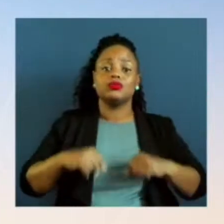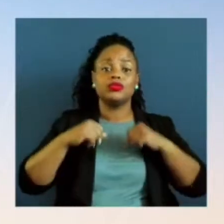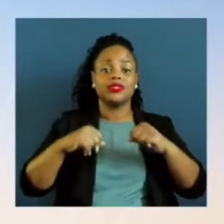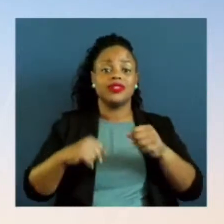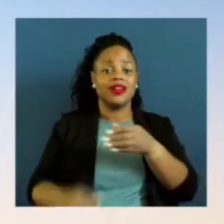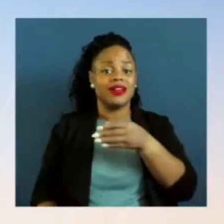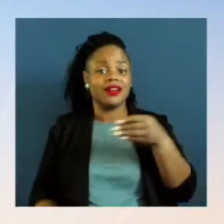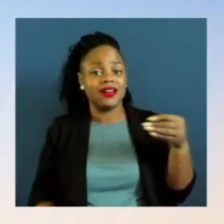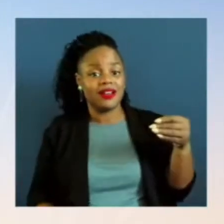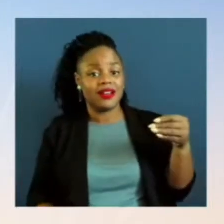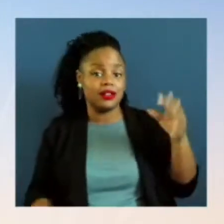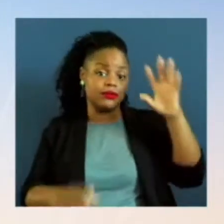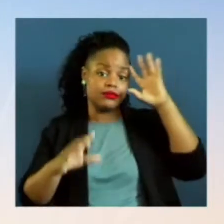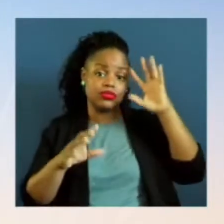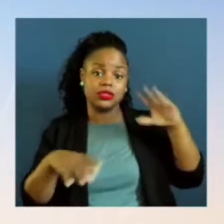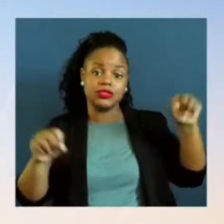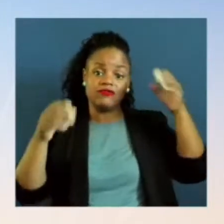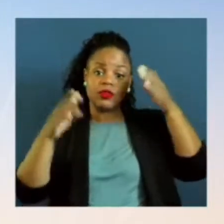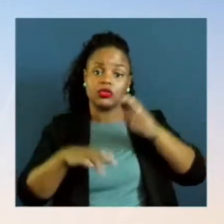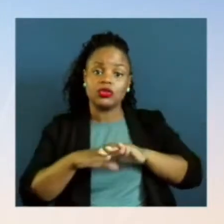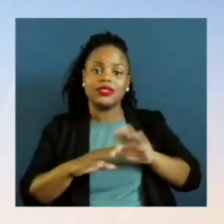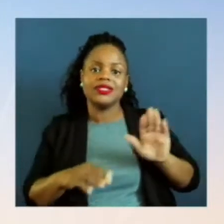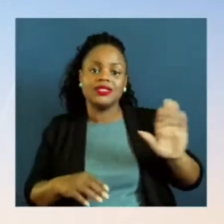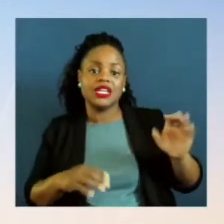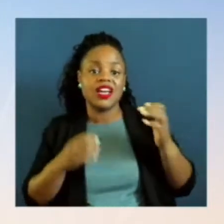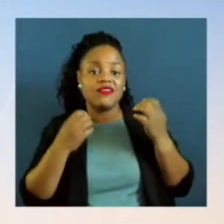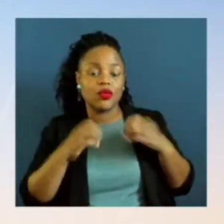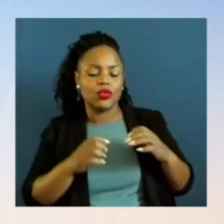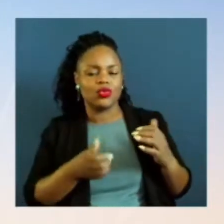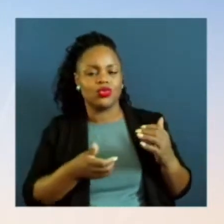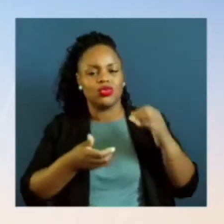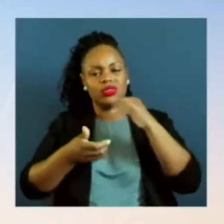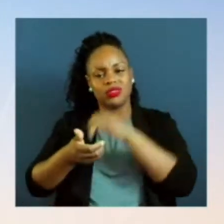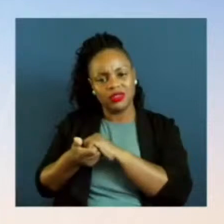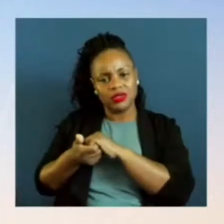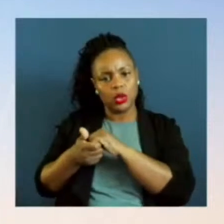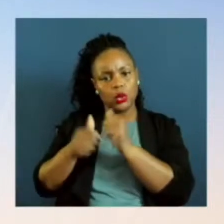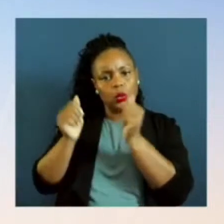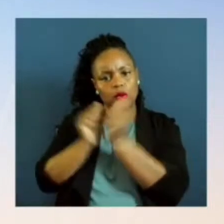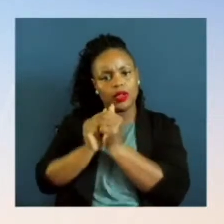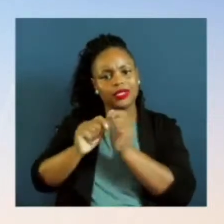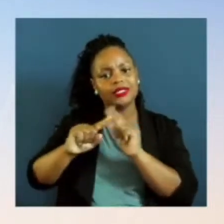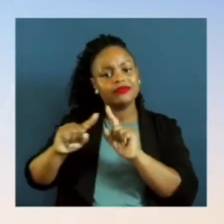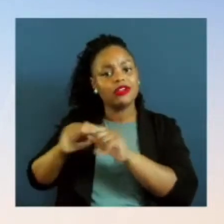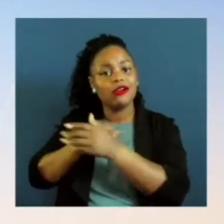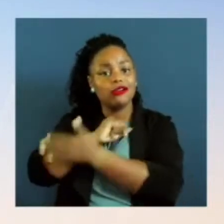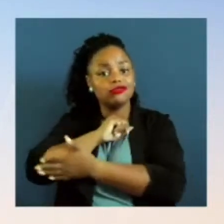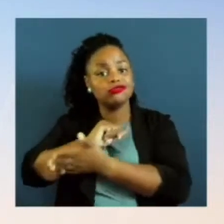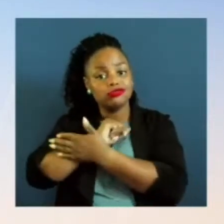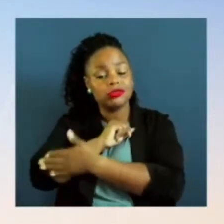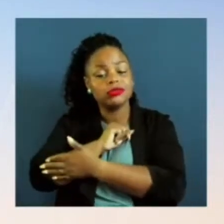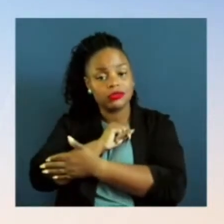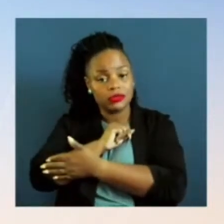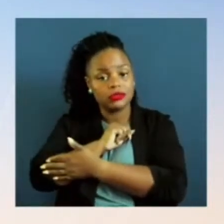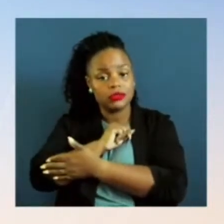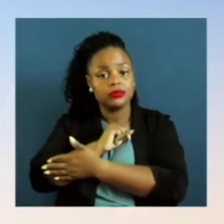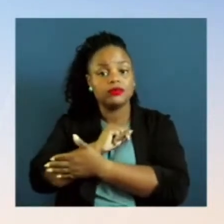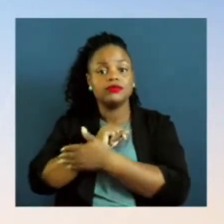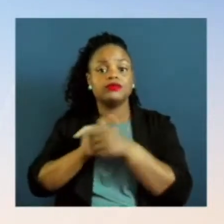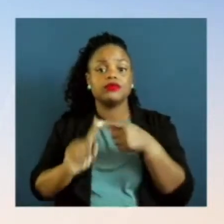counter-ransomware strategy, working with countries around the world, focusing on the illicit use of cryptocurrency, and pursuing and